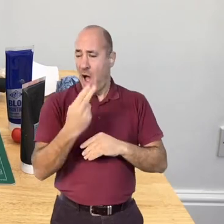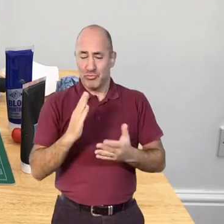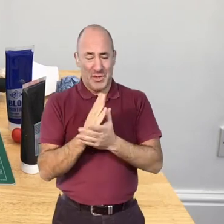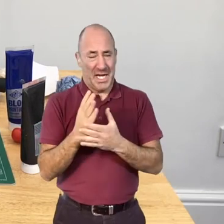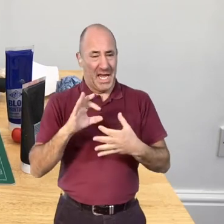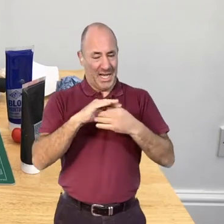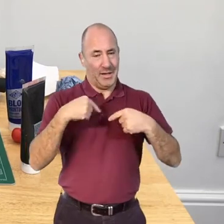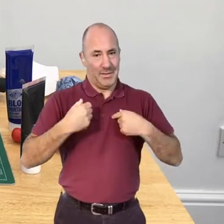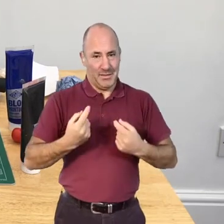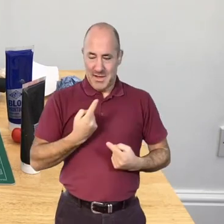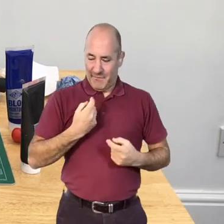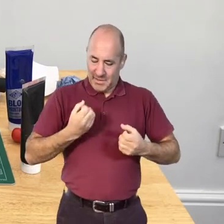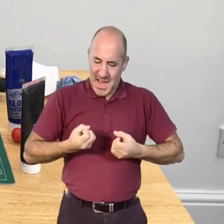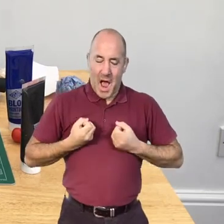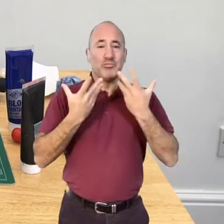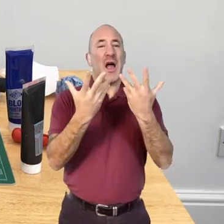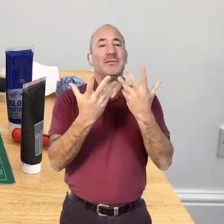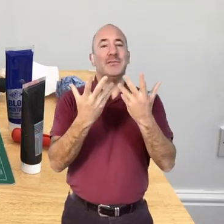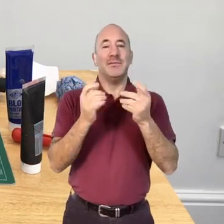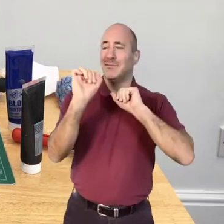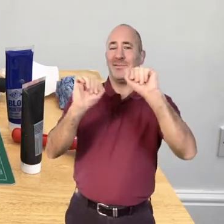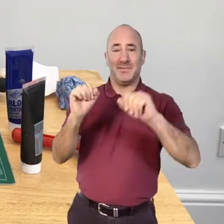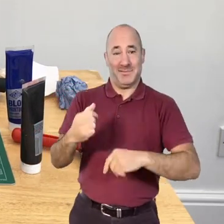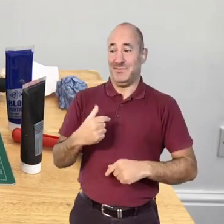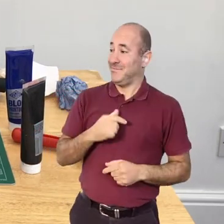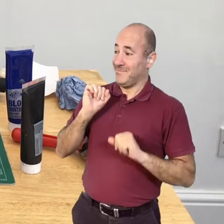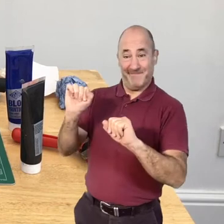unique individuals and art is for expressing ourselves.